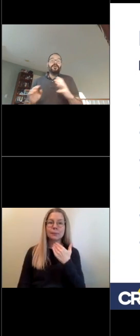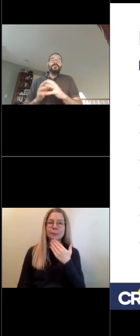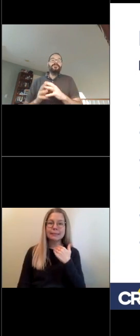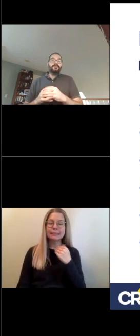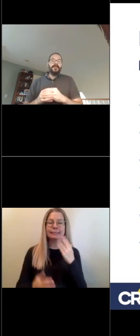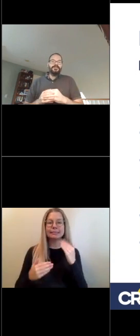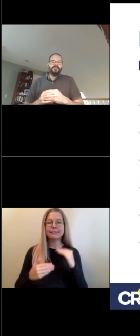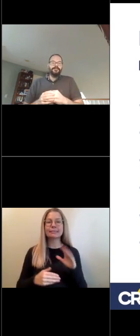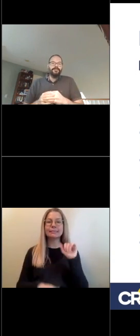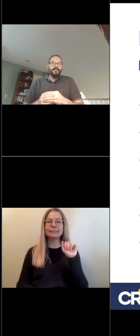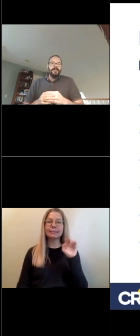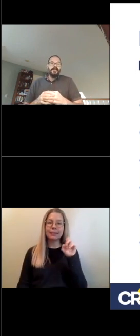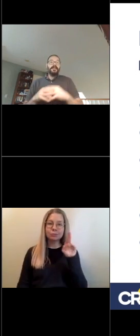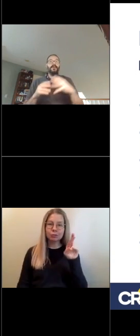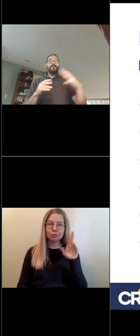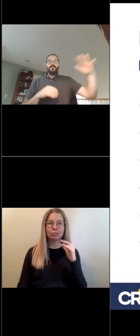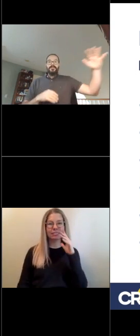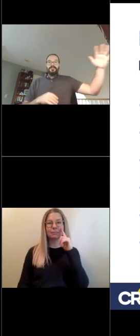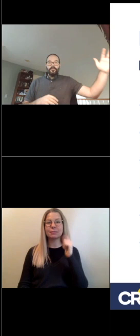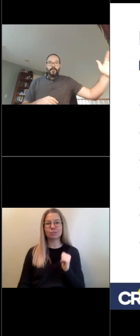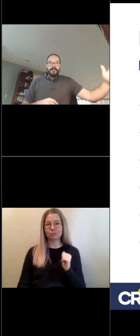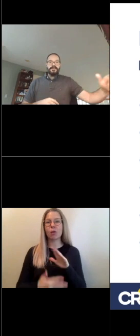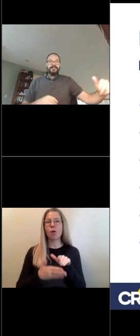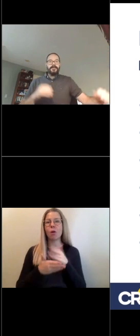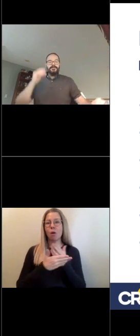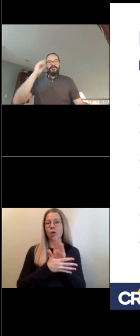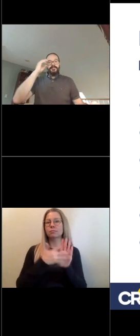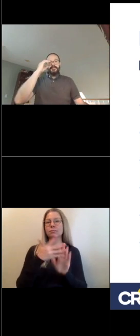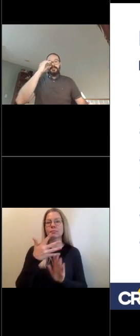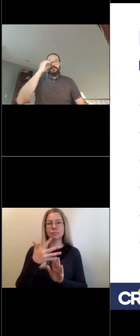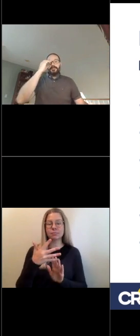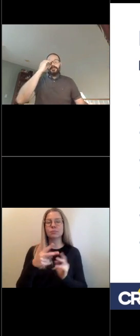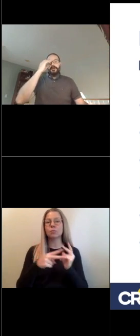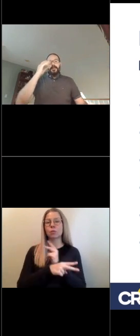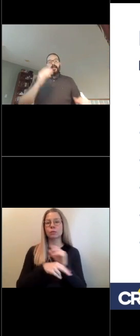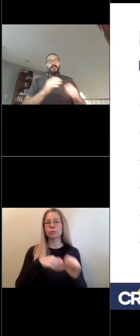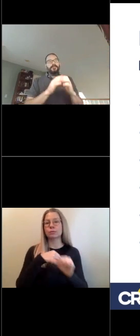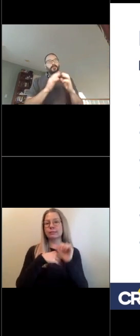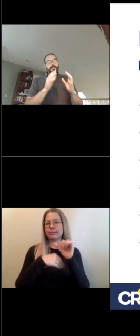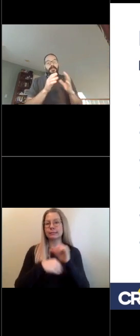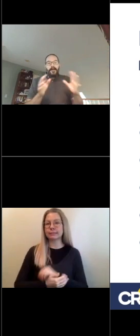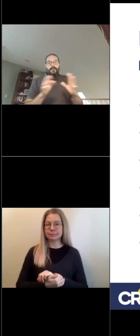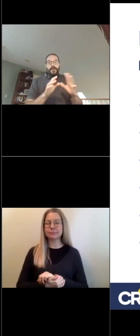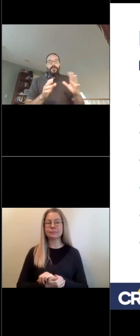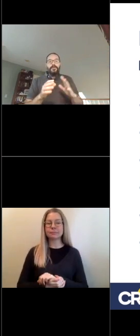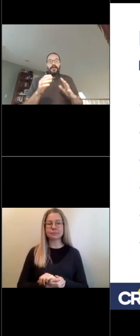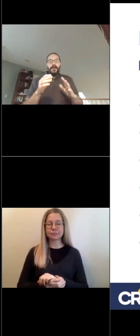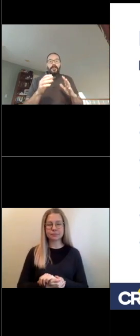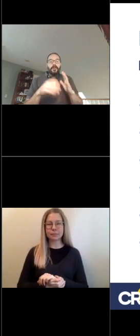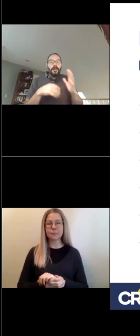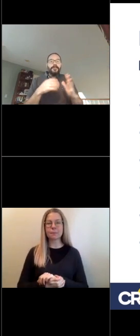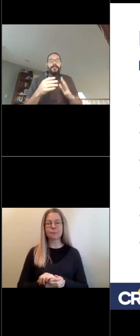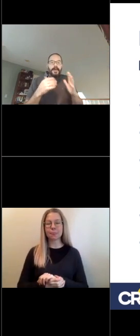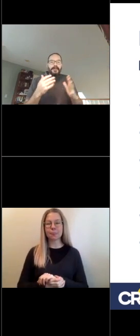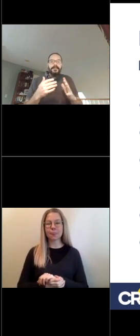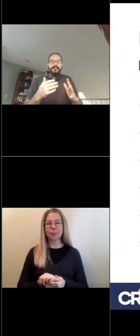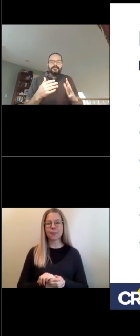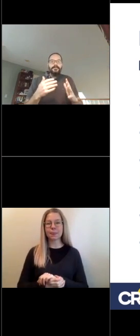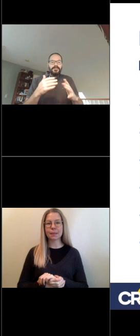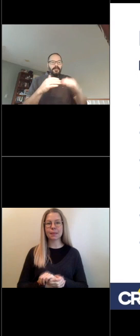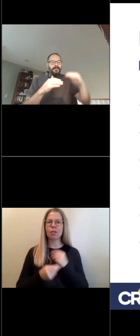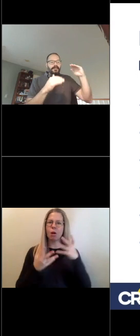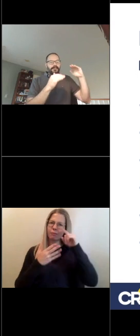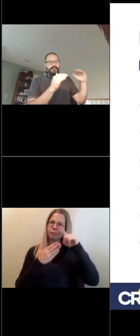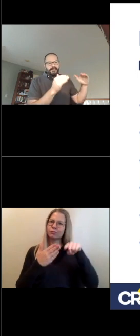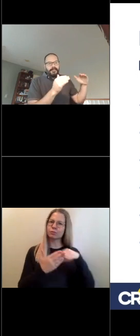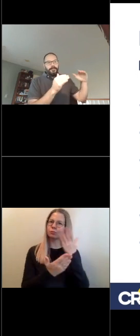and also dementia. And now these are well established in the literature, and we now know a lot of the